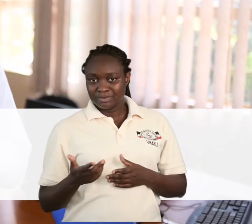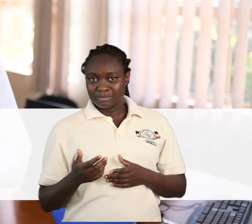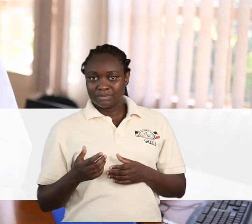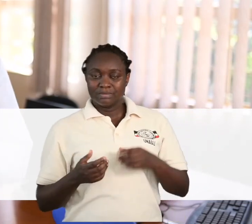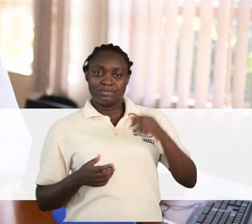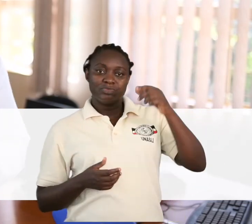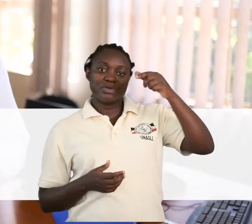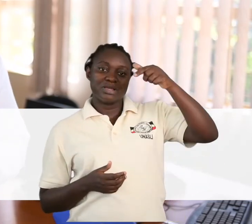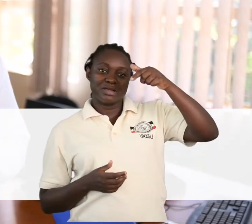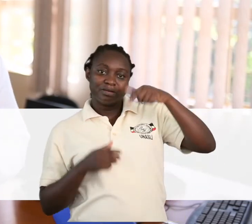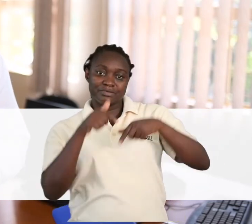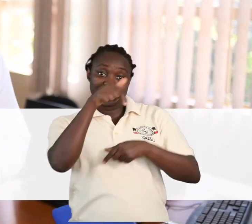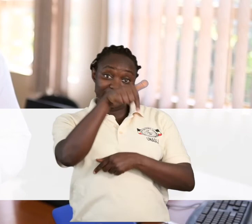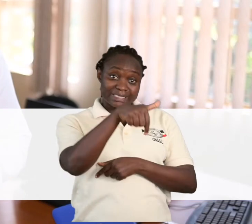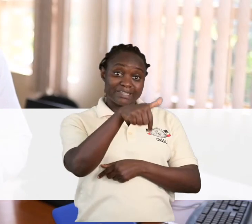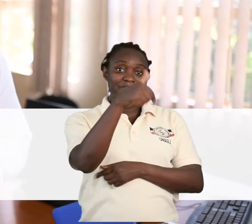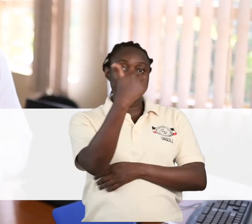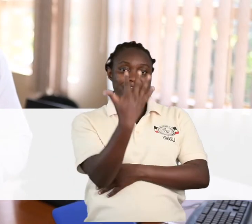75.